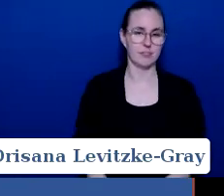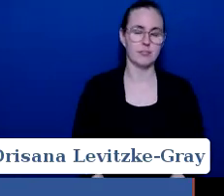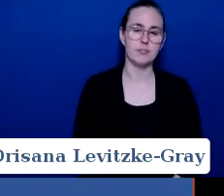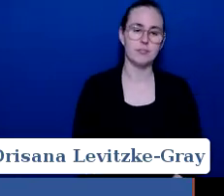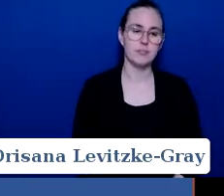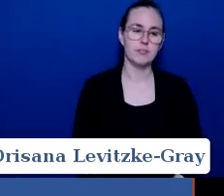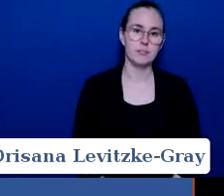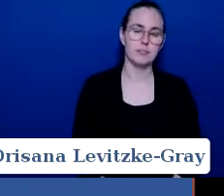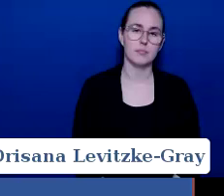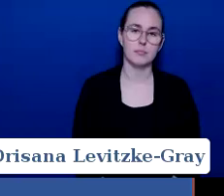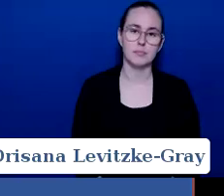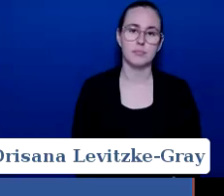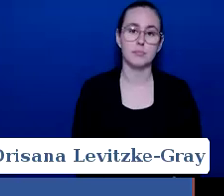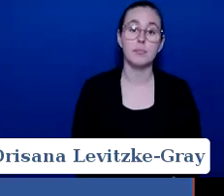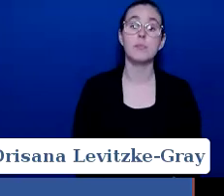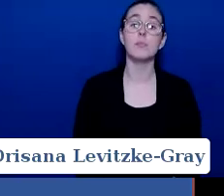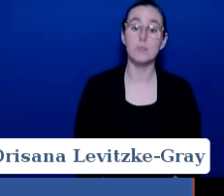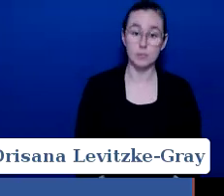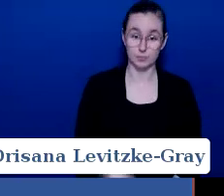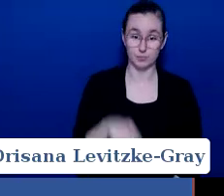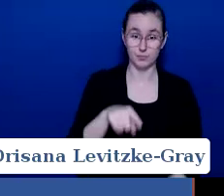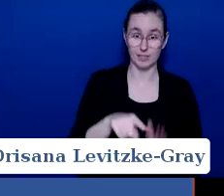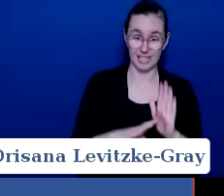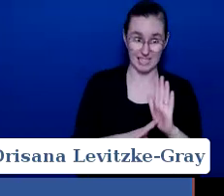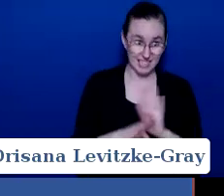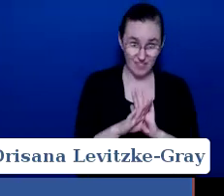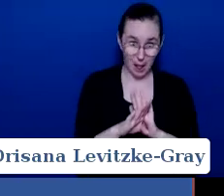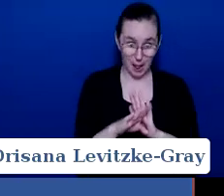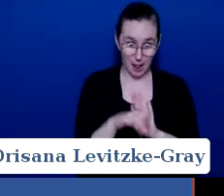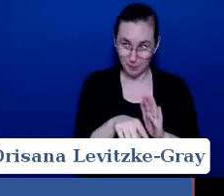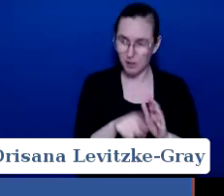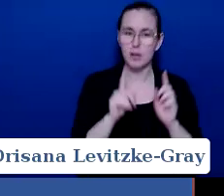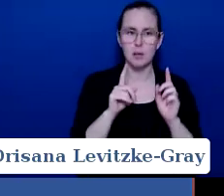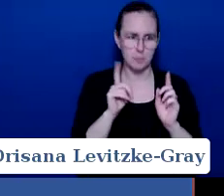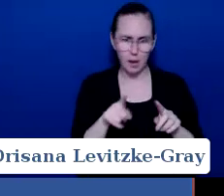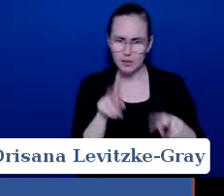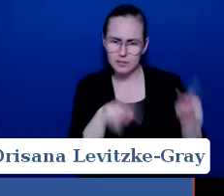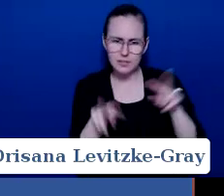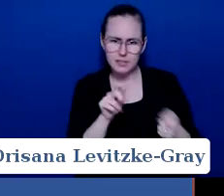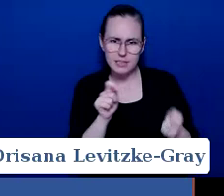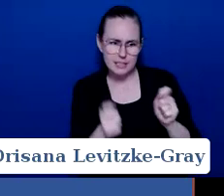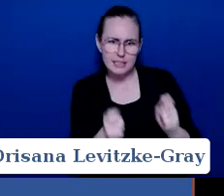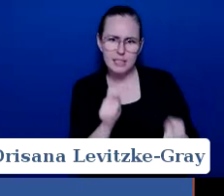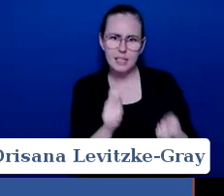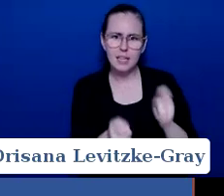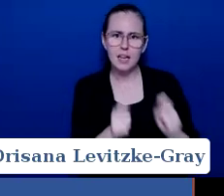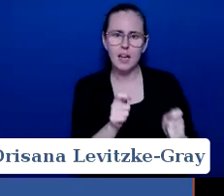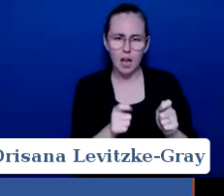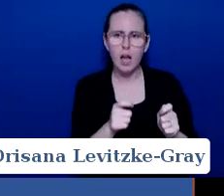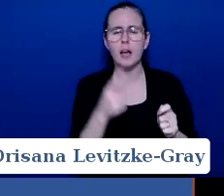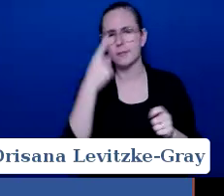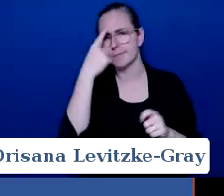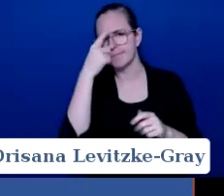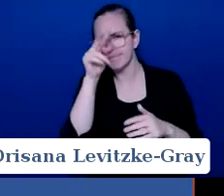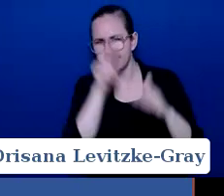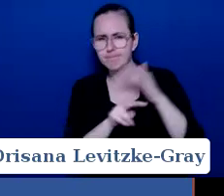or reform your system to do some costing of the different benefit package and trying to see how it will be resourced and what